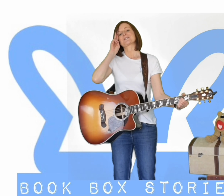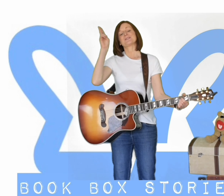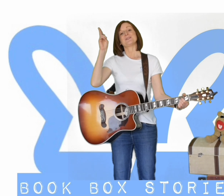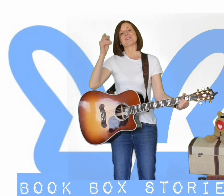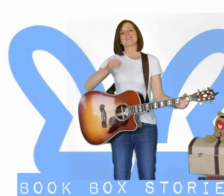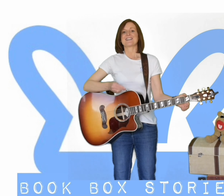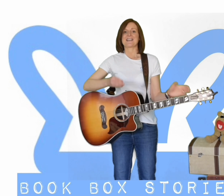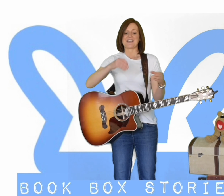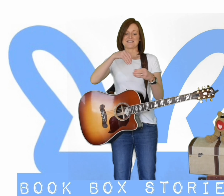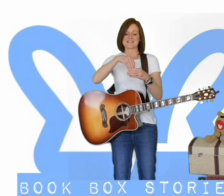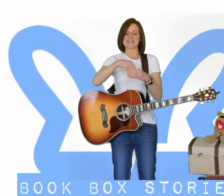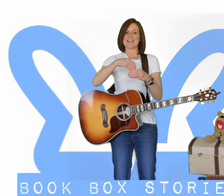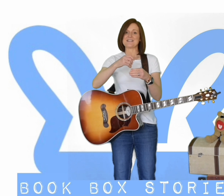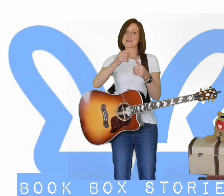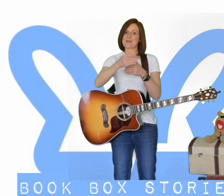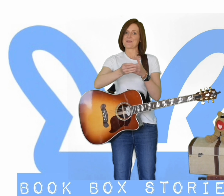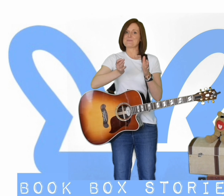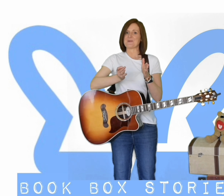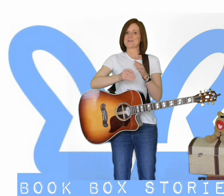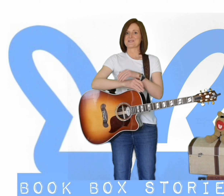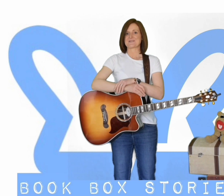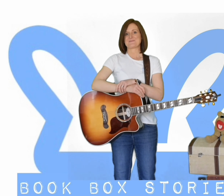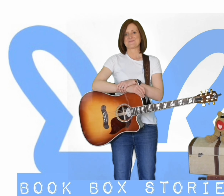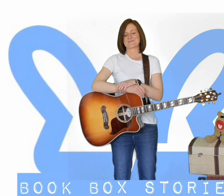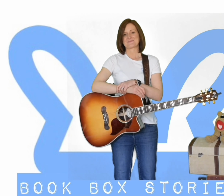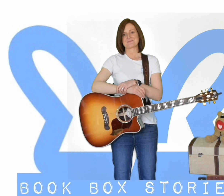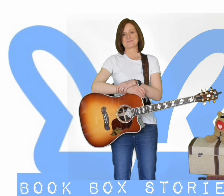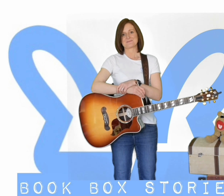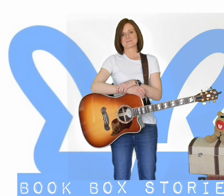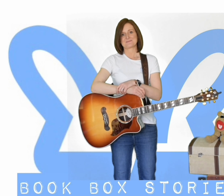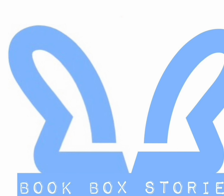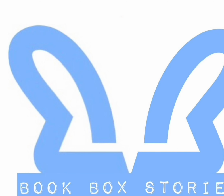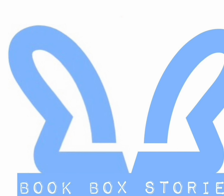Let's look inside the box.